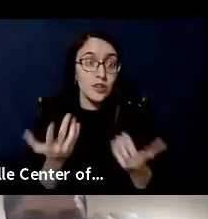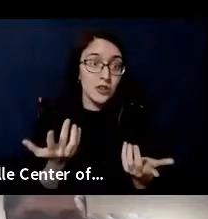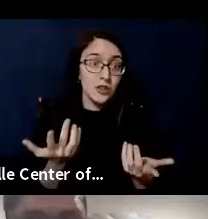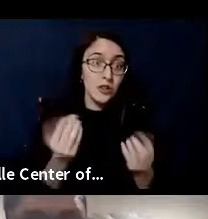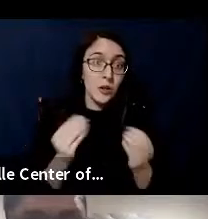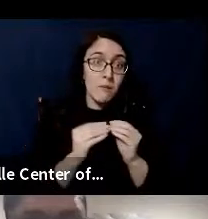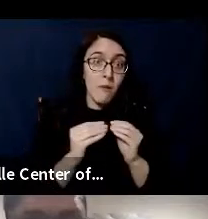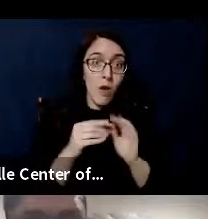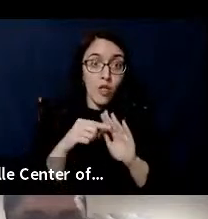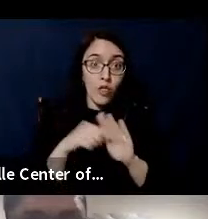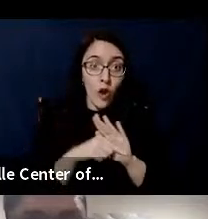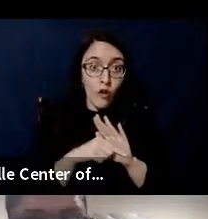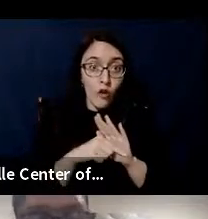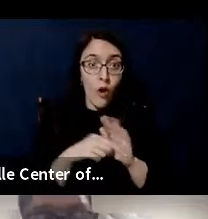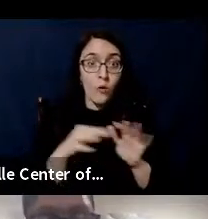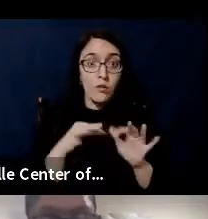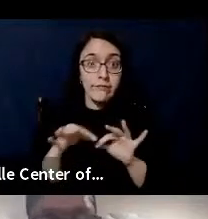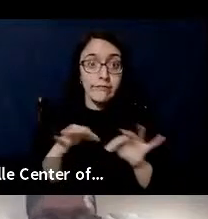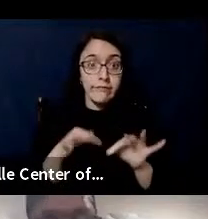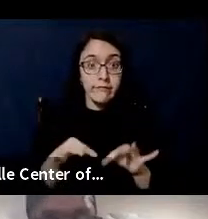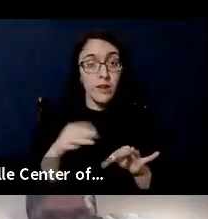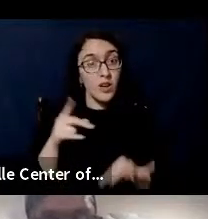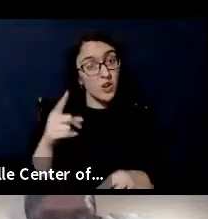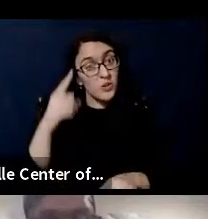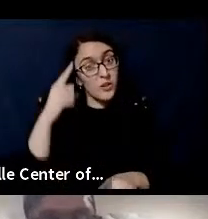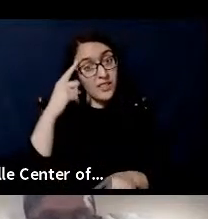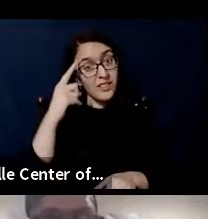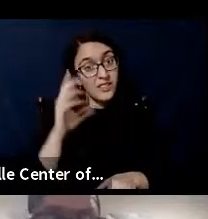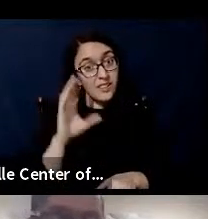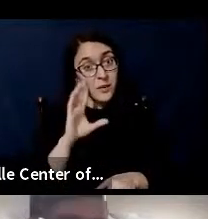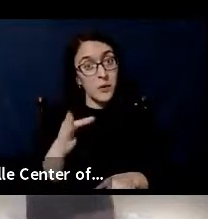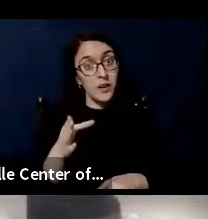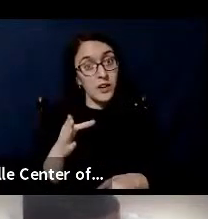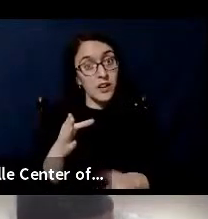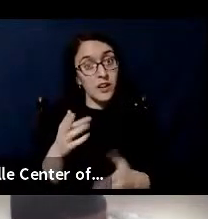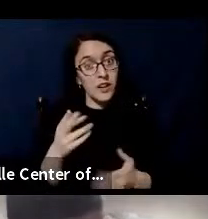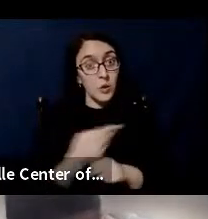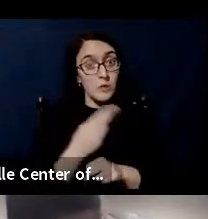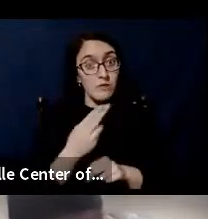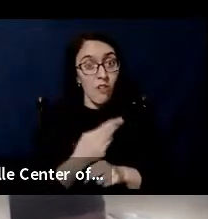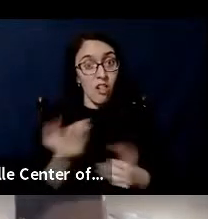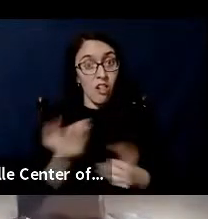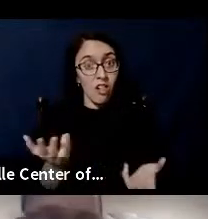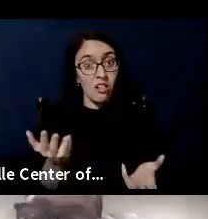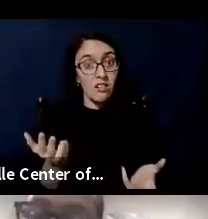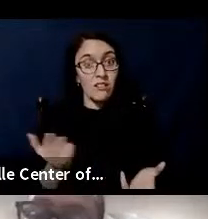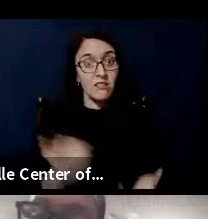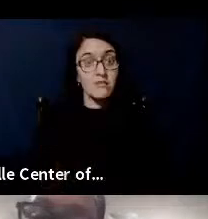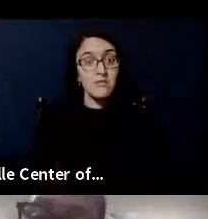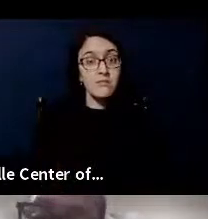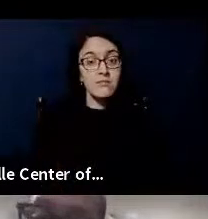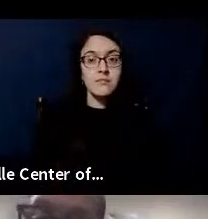more thorough. Do you think that this would be useful?